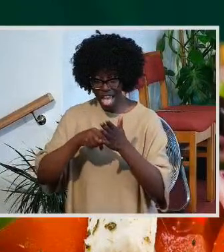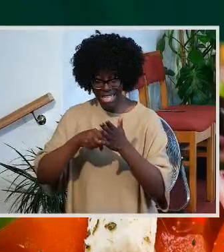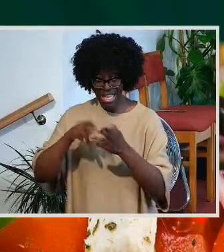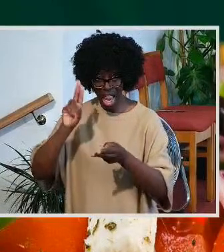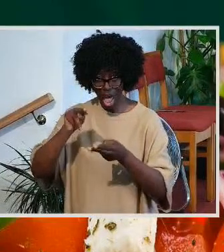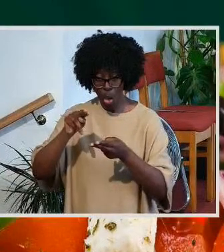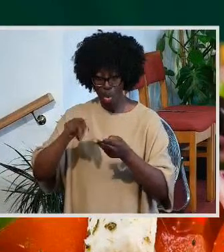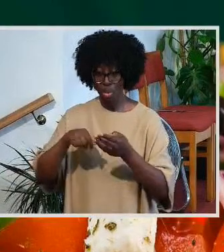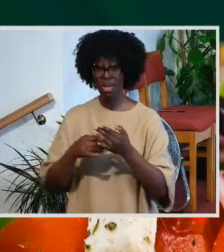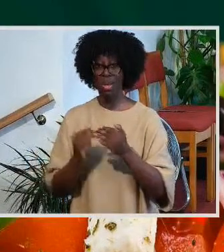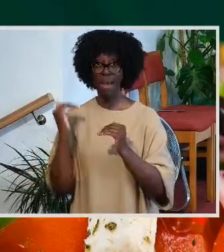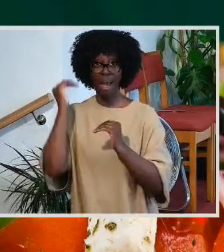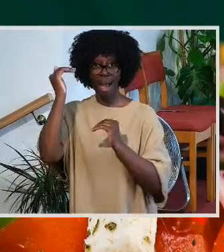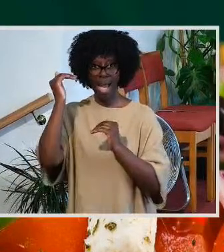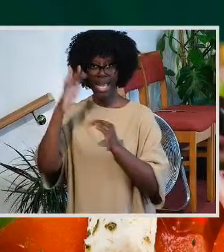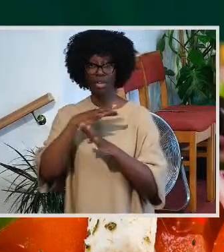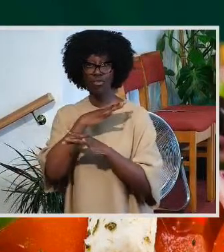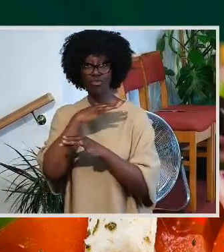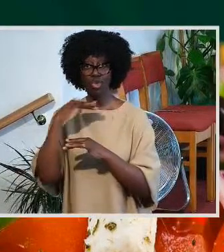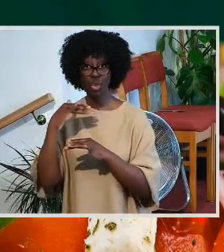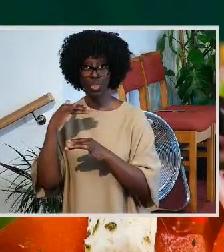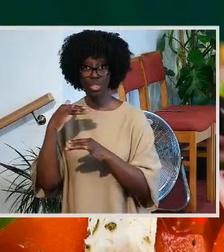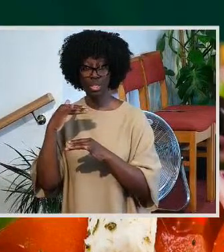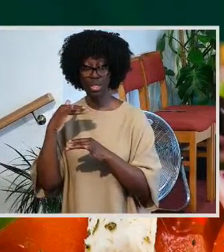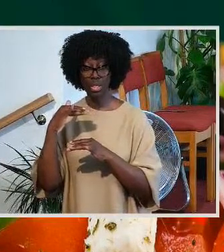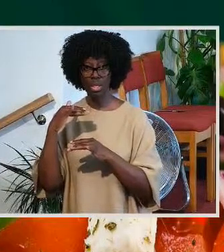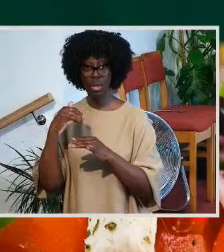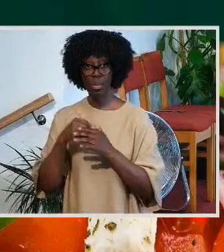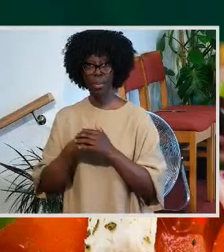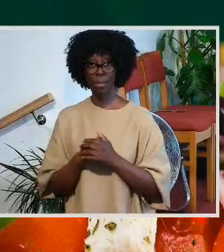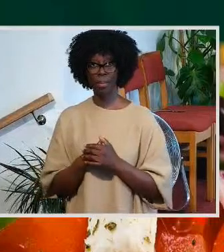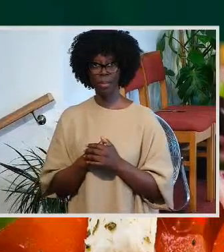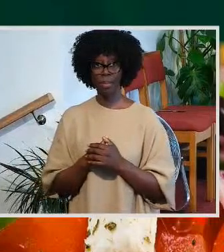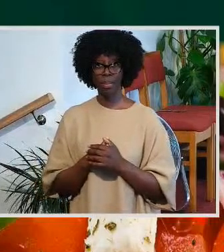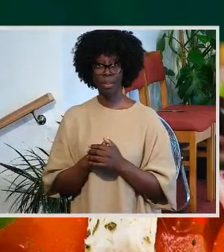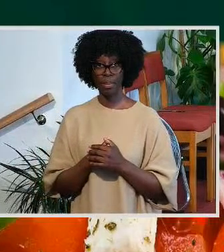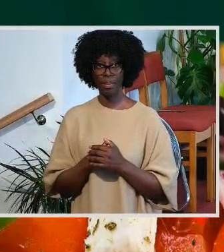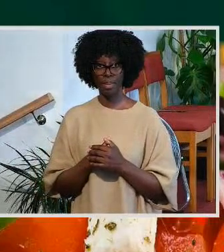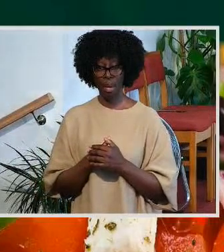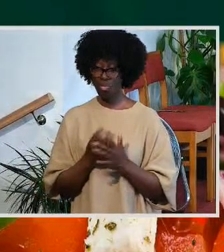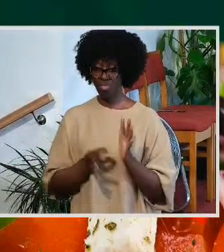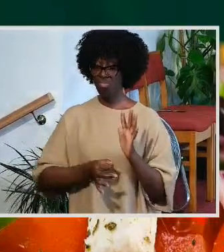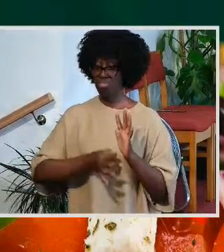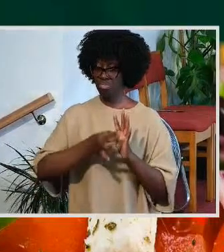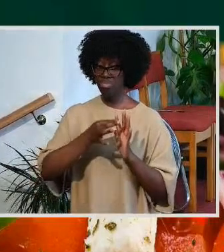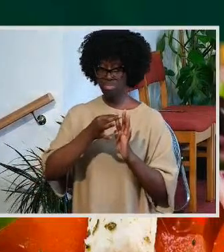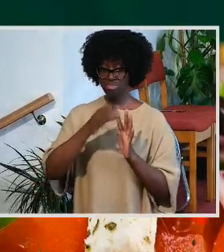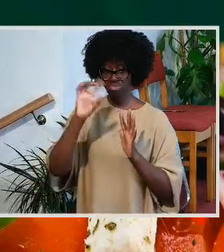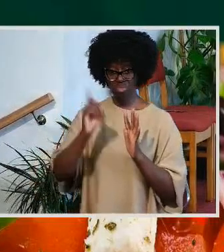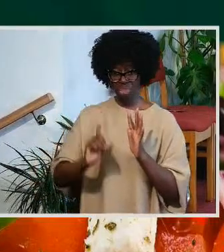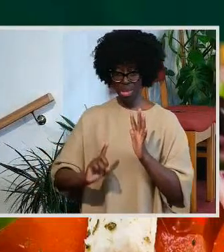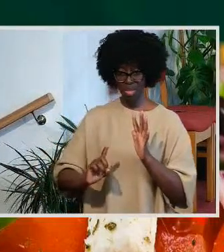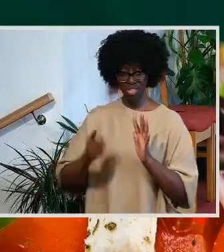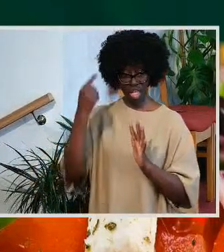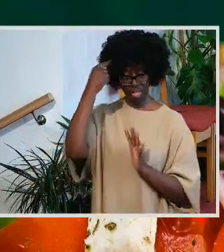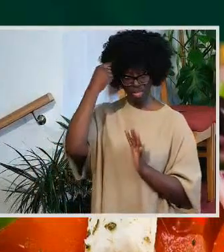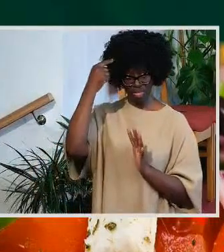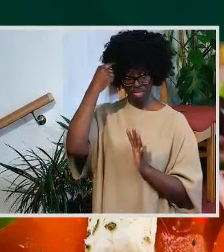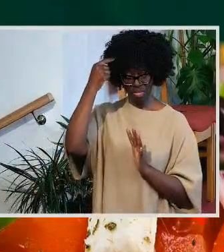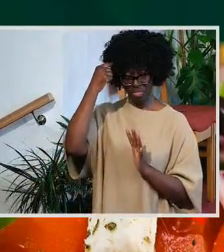in fruit. This was also found to improve people's cognitive performance